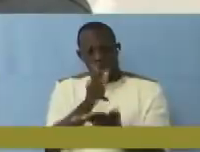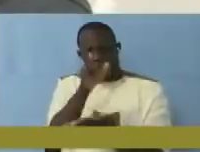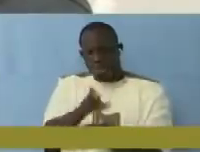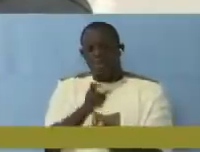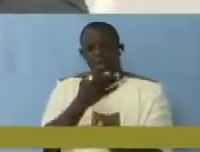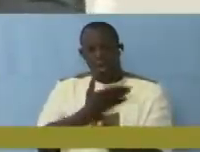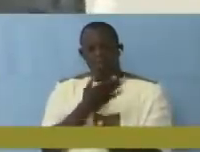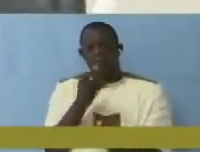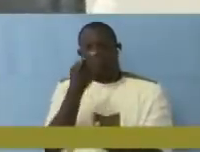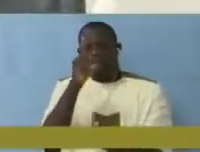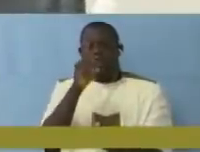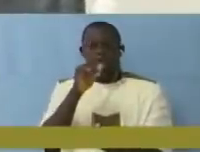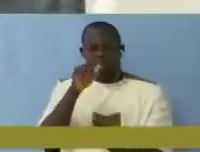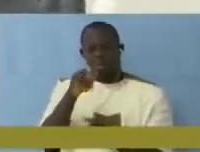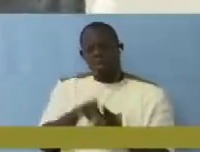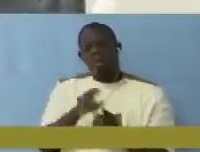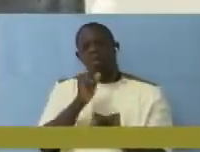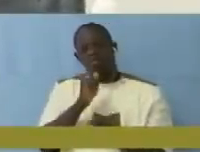break.